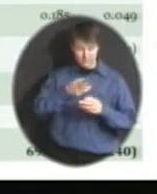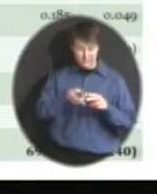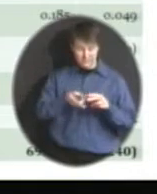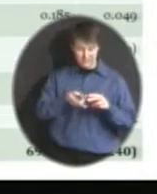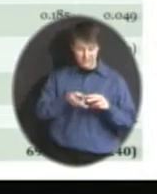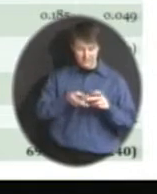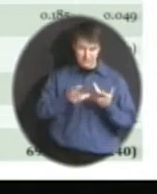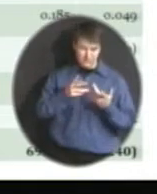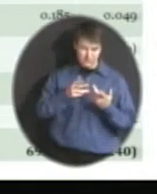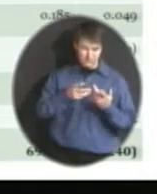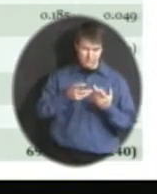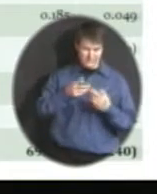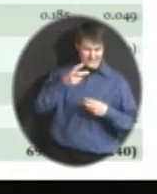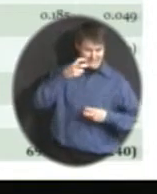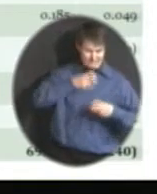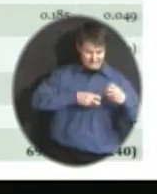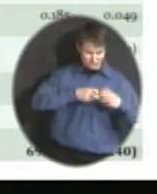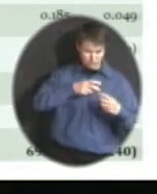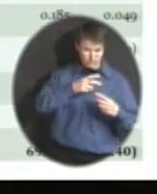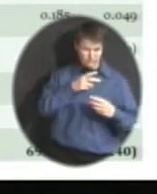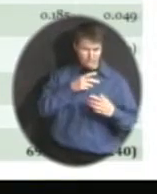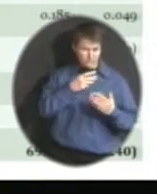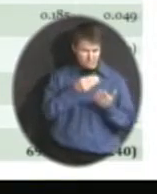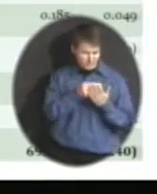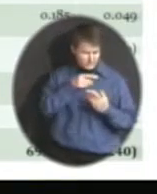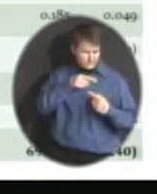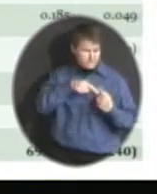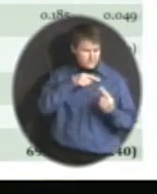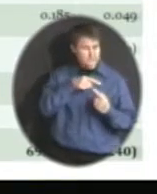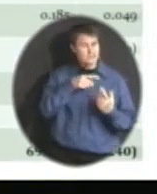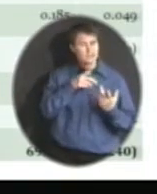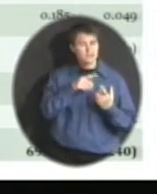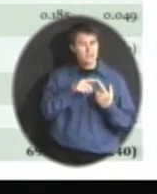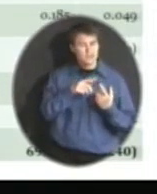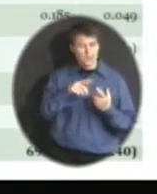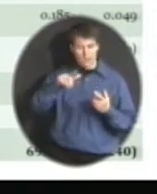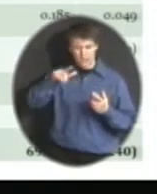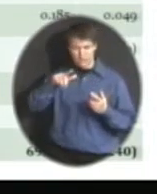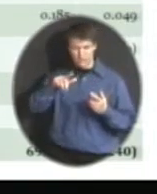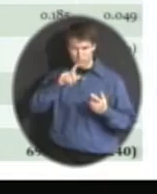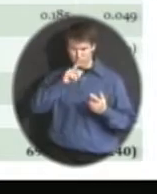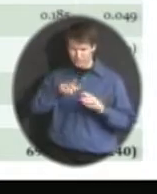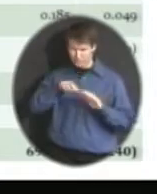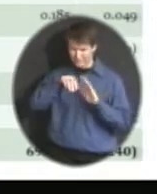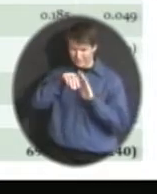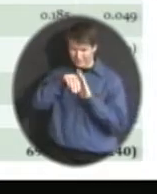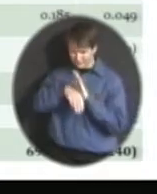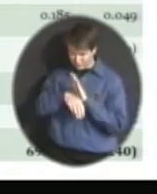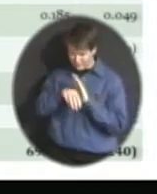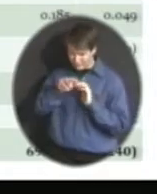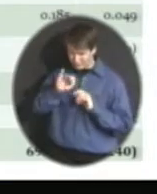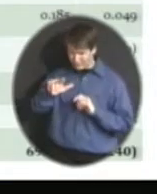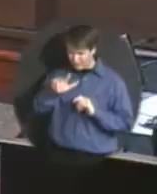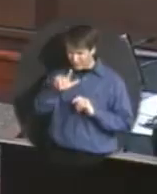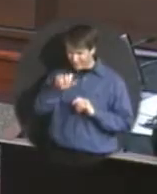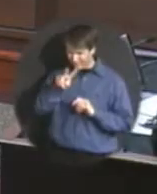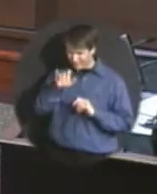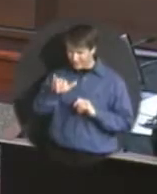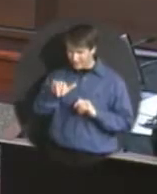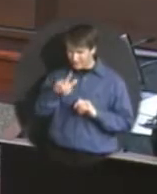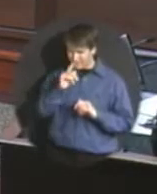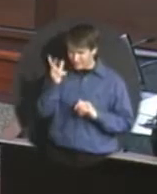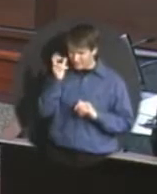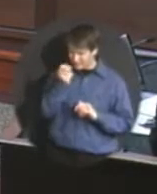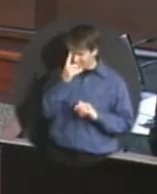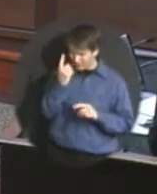difficulties and lower valuation, we're actually decreasing a mill levy? We are. Did I hear that